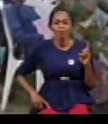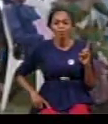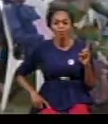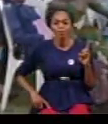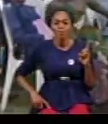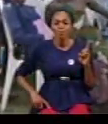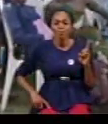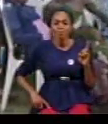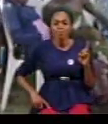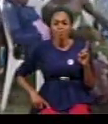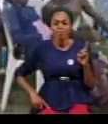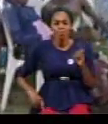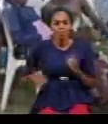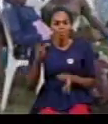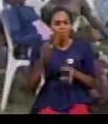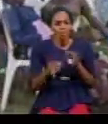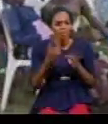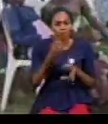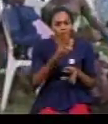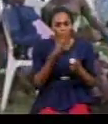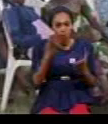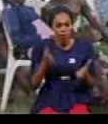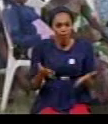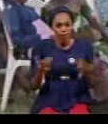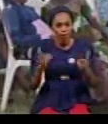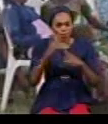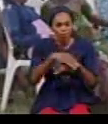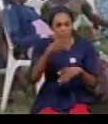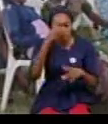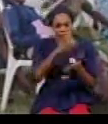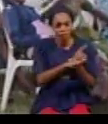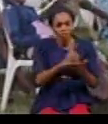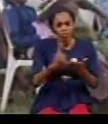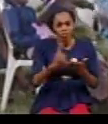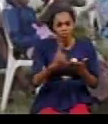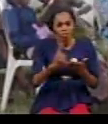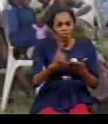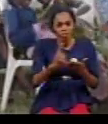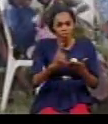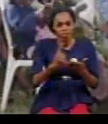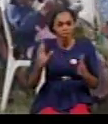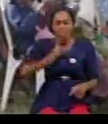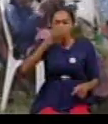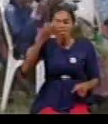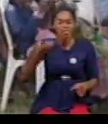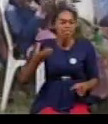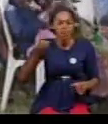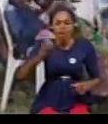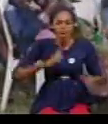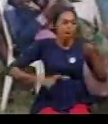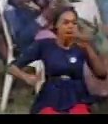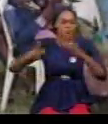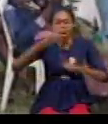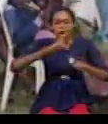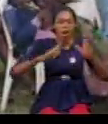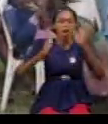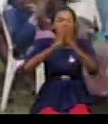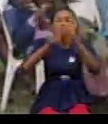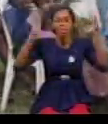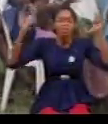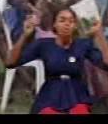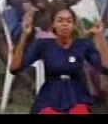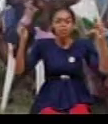Hallelujah. If you are here tonight for a divine miracle for the Lord, shout a bigger hallelujah.